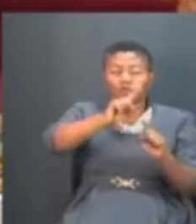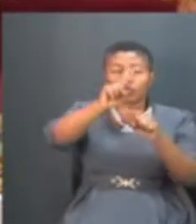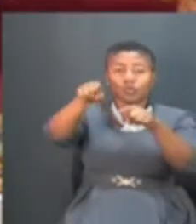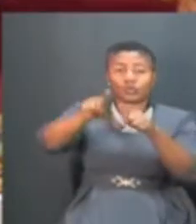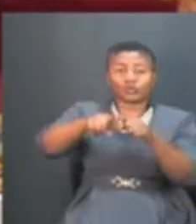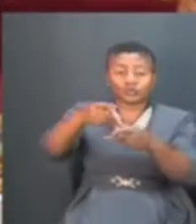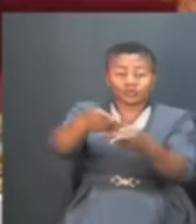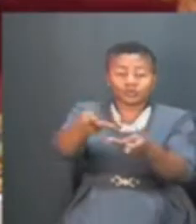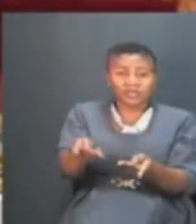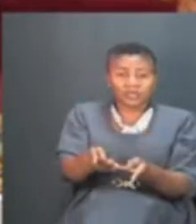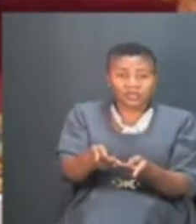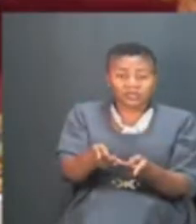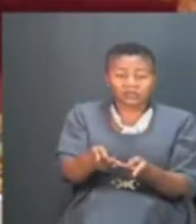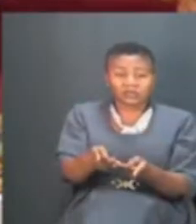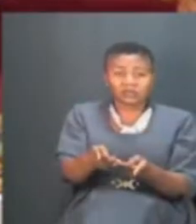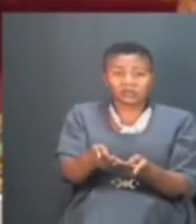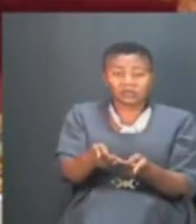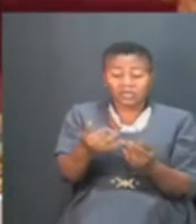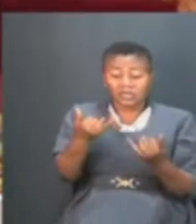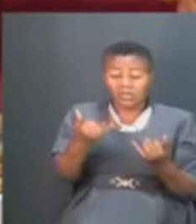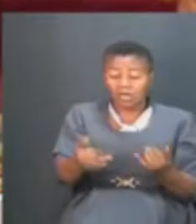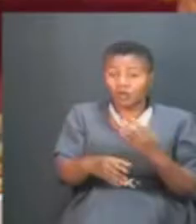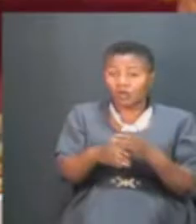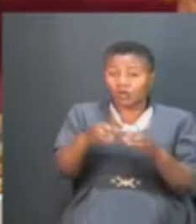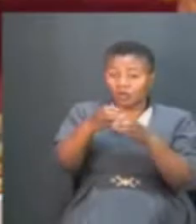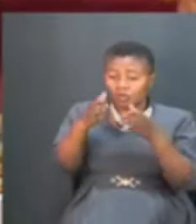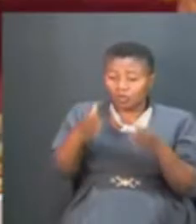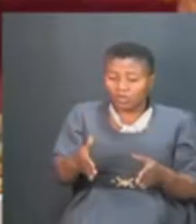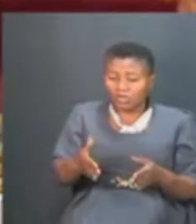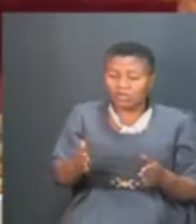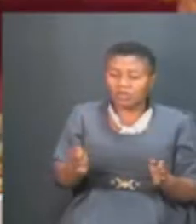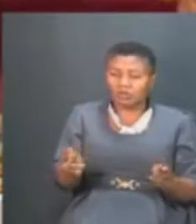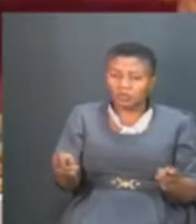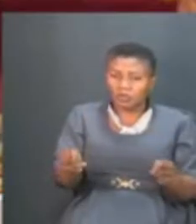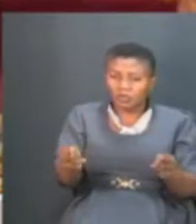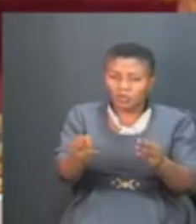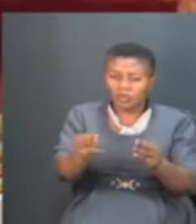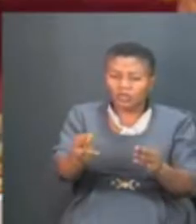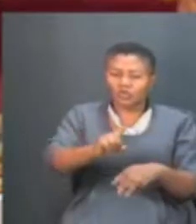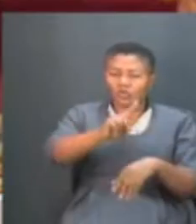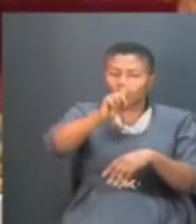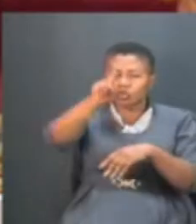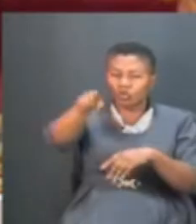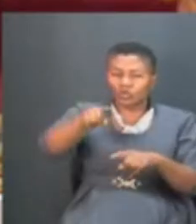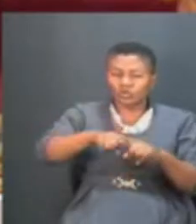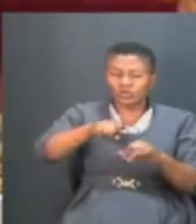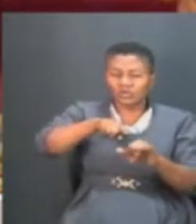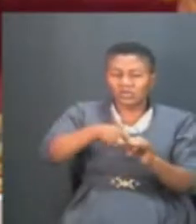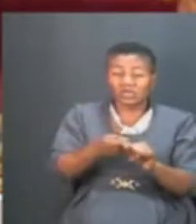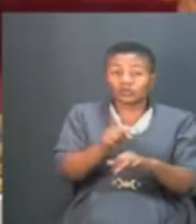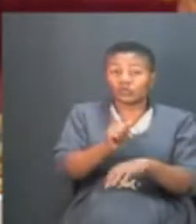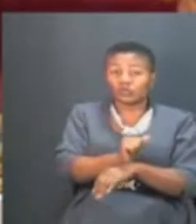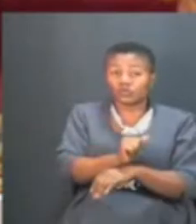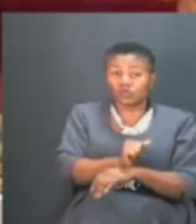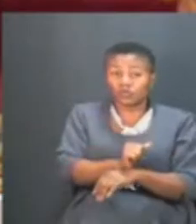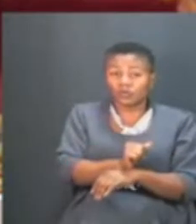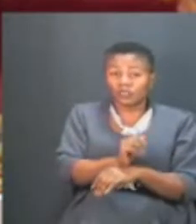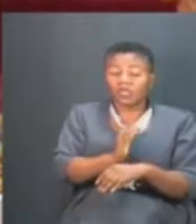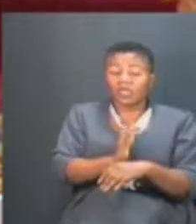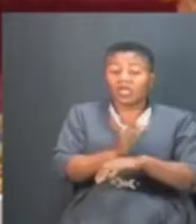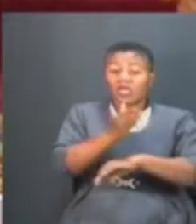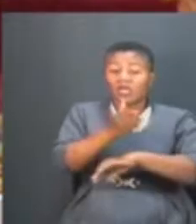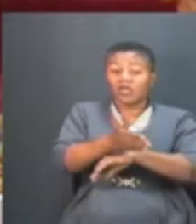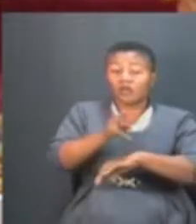as expected. The contractor is currently mobilizing to site for after warning